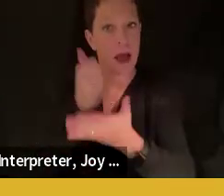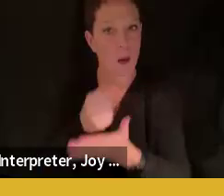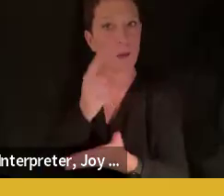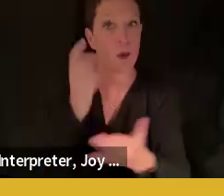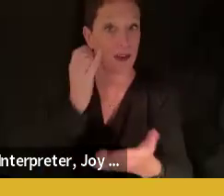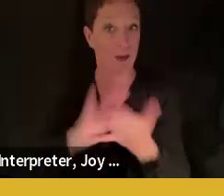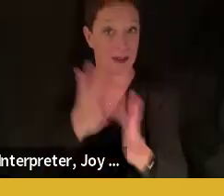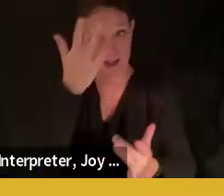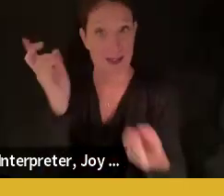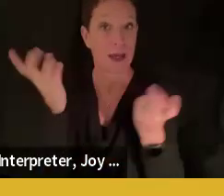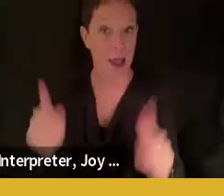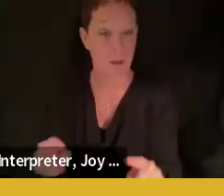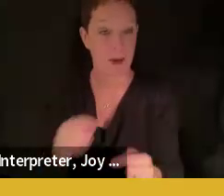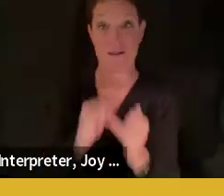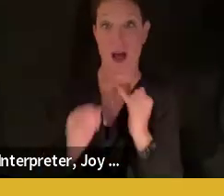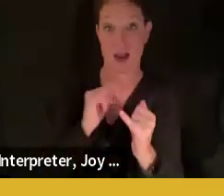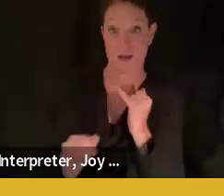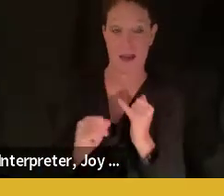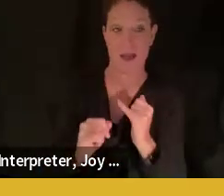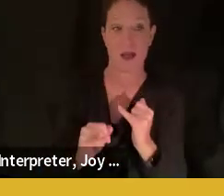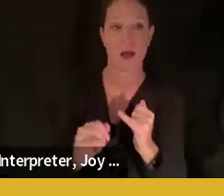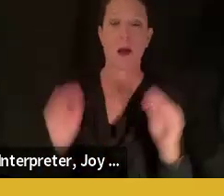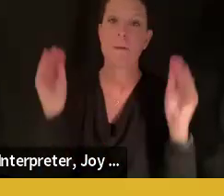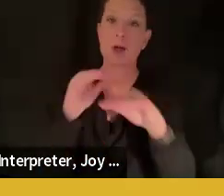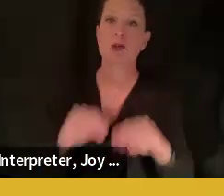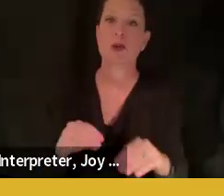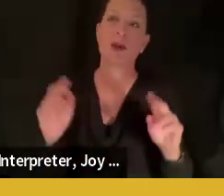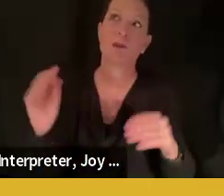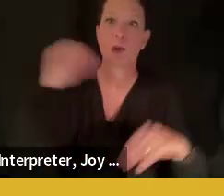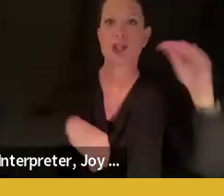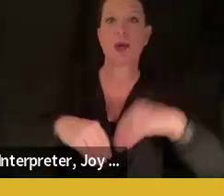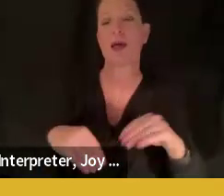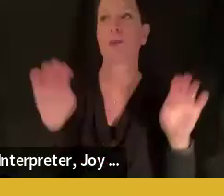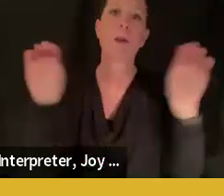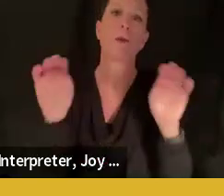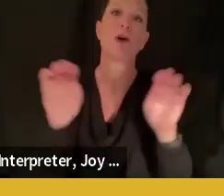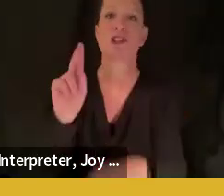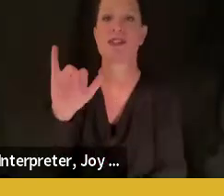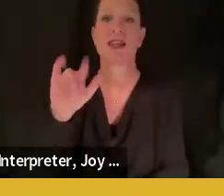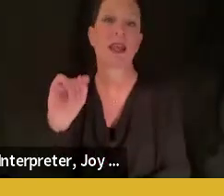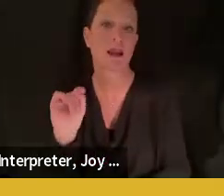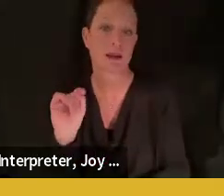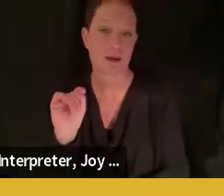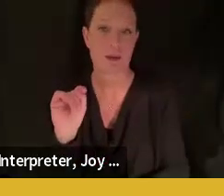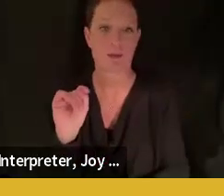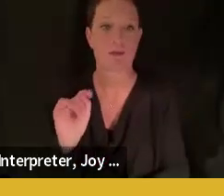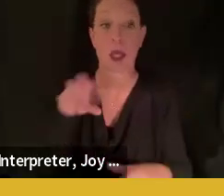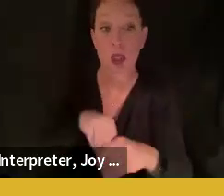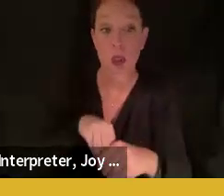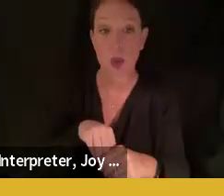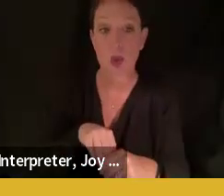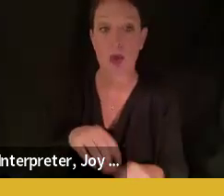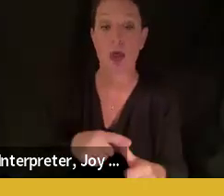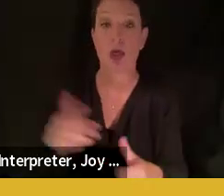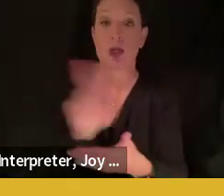sick. And finally, you want to put together an emergency supply kit. This should include at